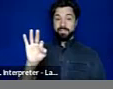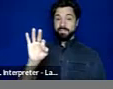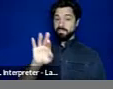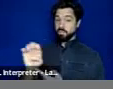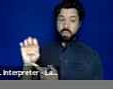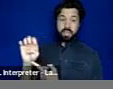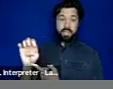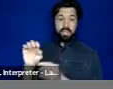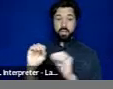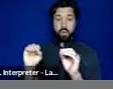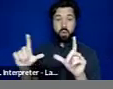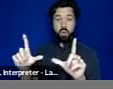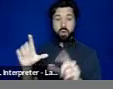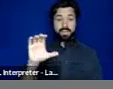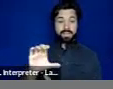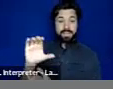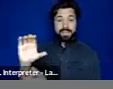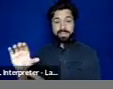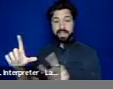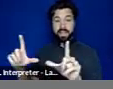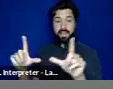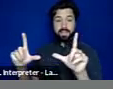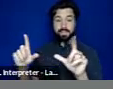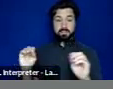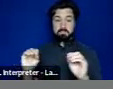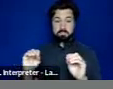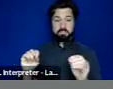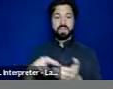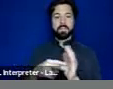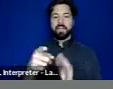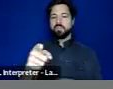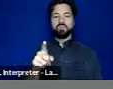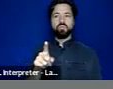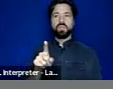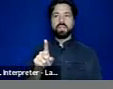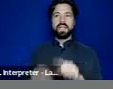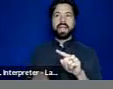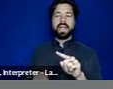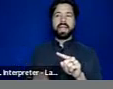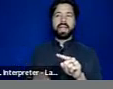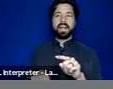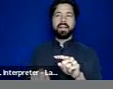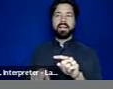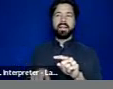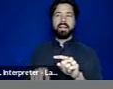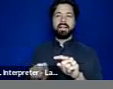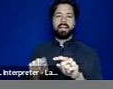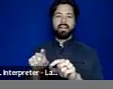have a OER or a CC license on it, it means you can't really do anything with it other than,